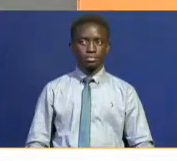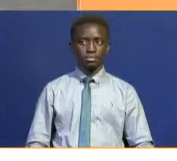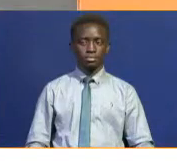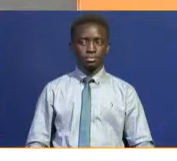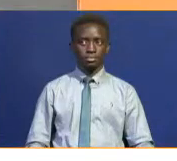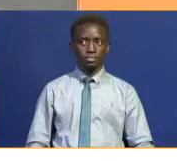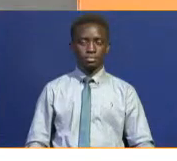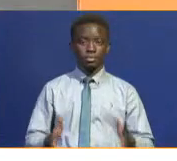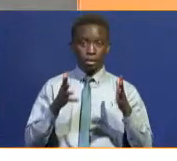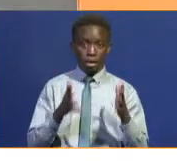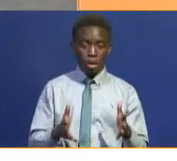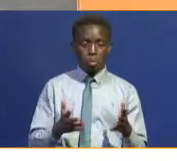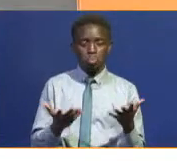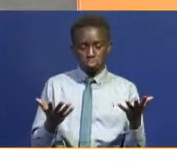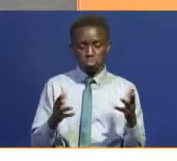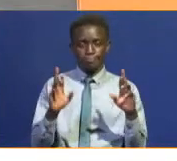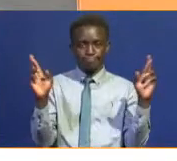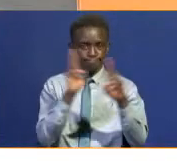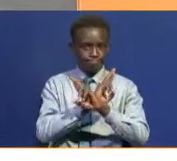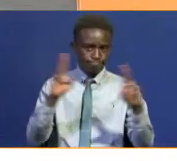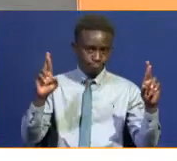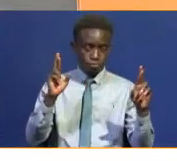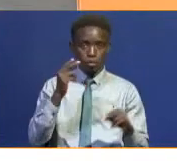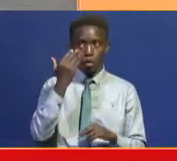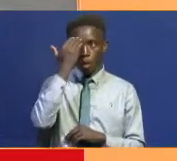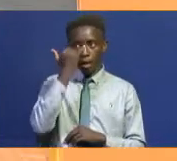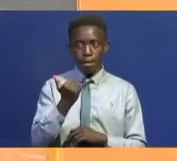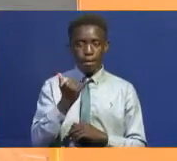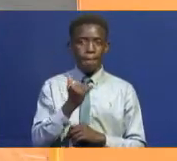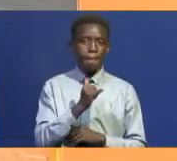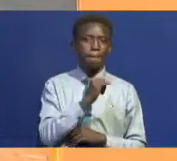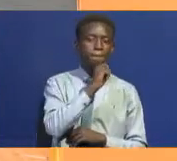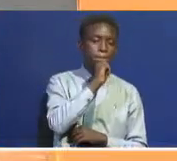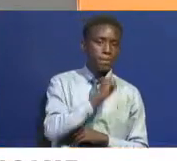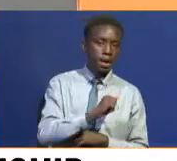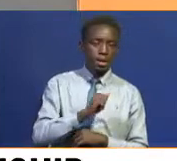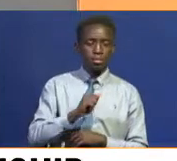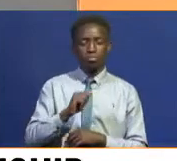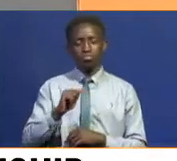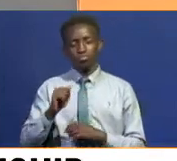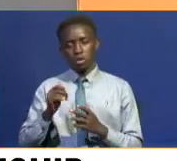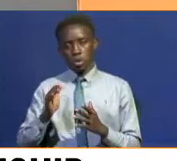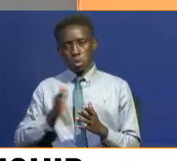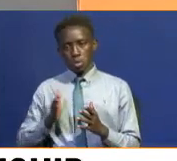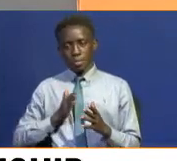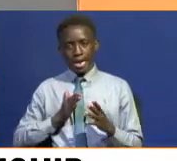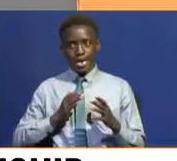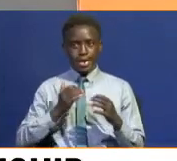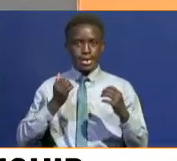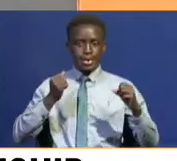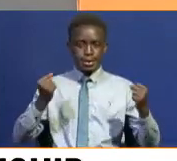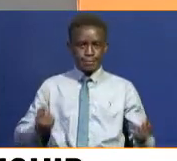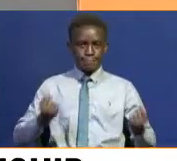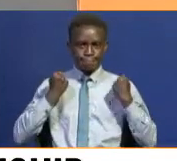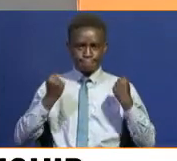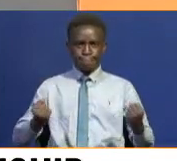Now, it is all systems go ahead of the third edition of Mr. and Miss East Africa Bodybuilding Championship, scheduled to take place